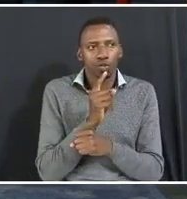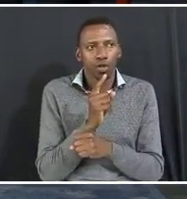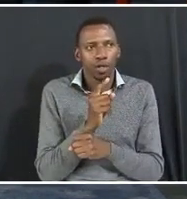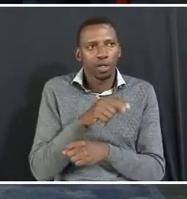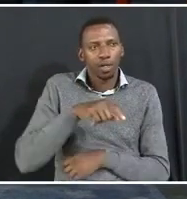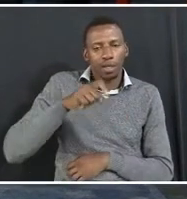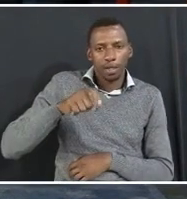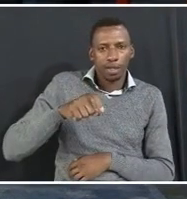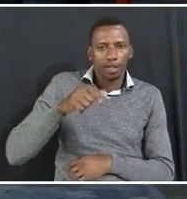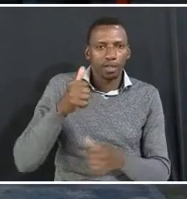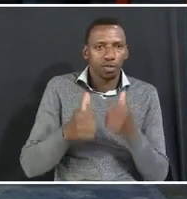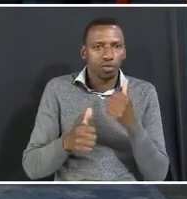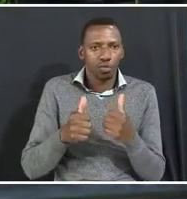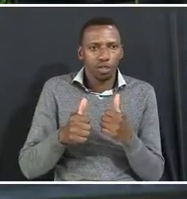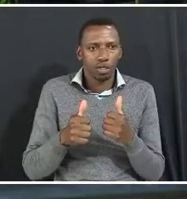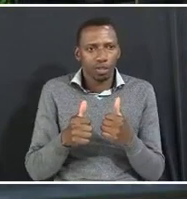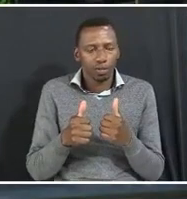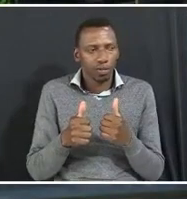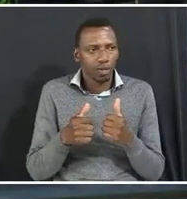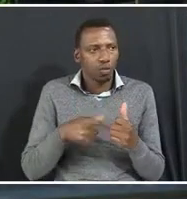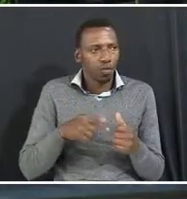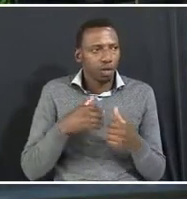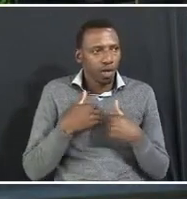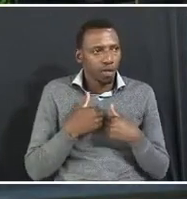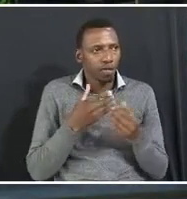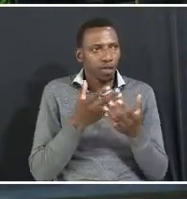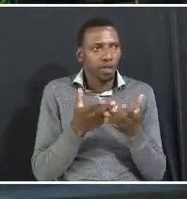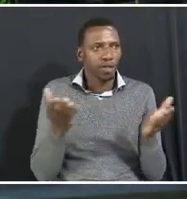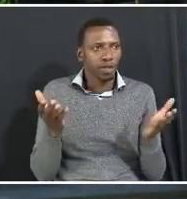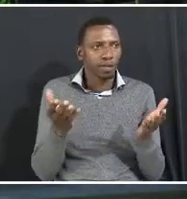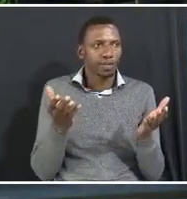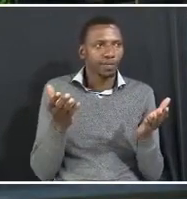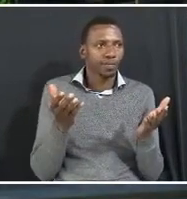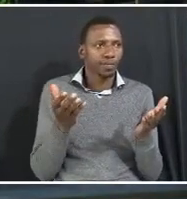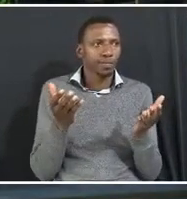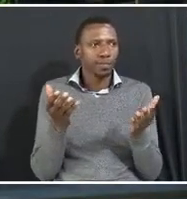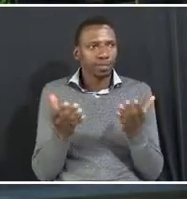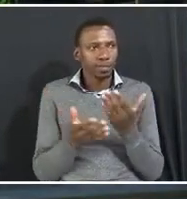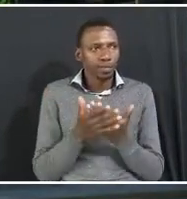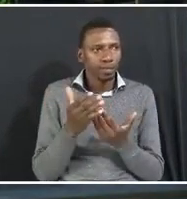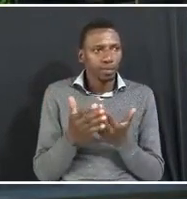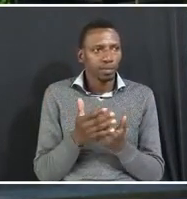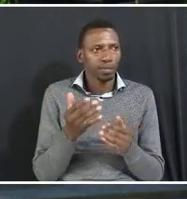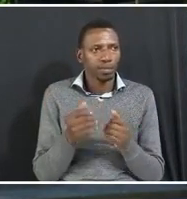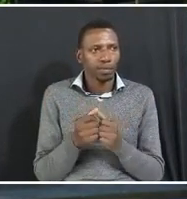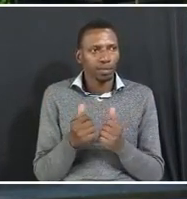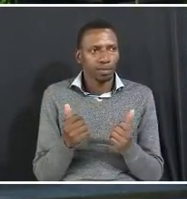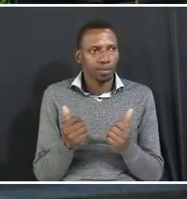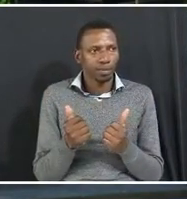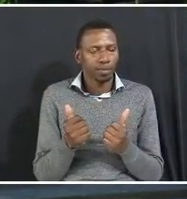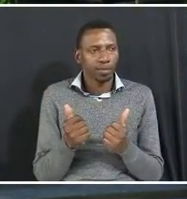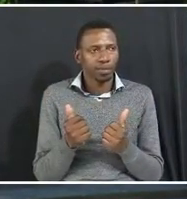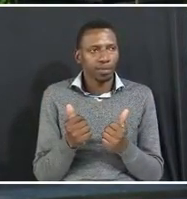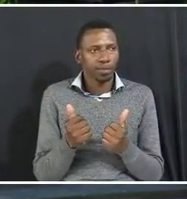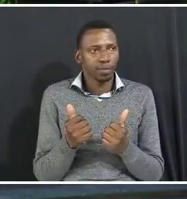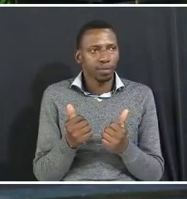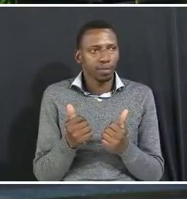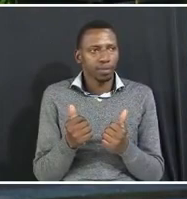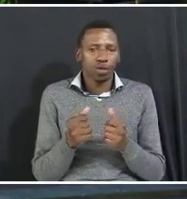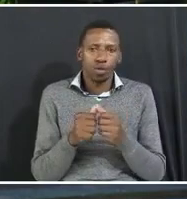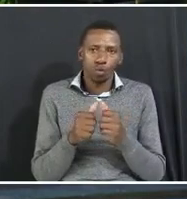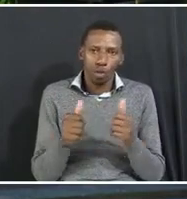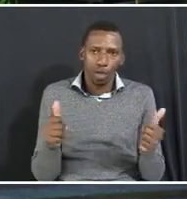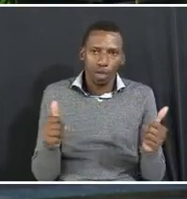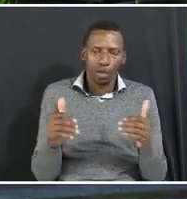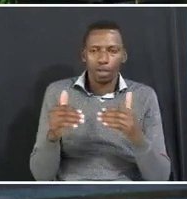the needs that we are actually having around are catered for well, equally, and